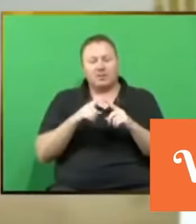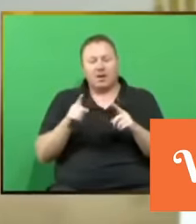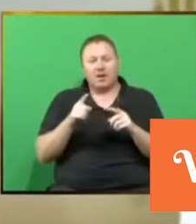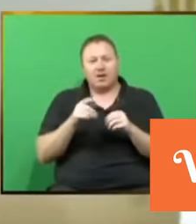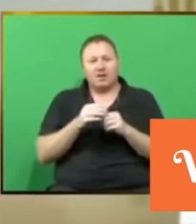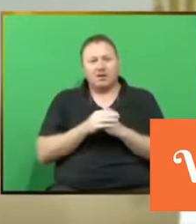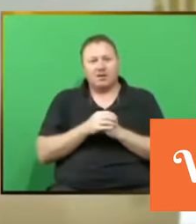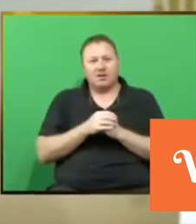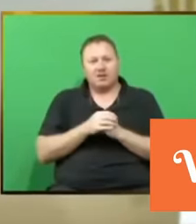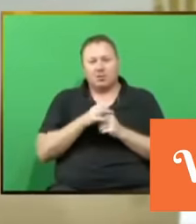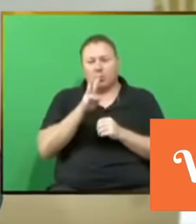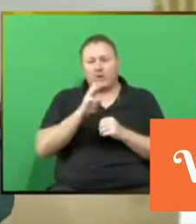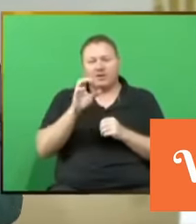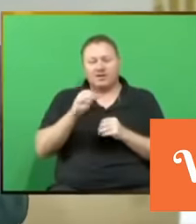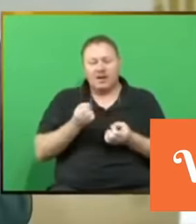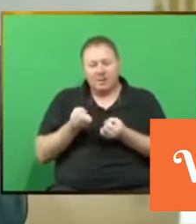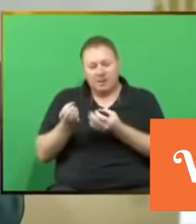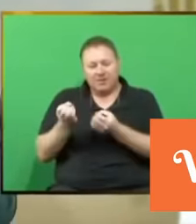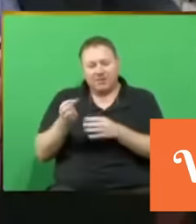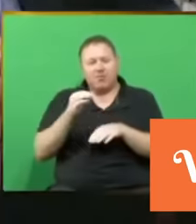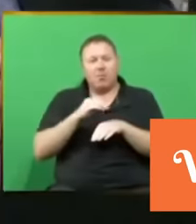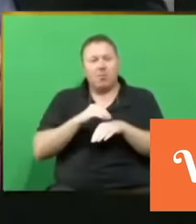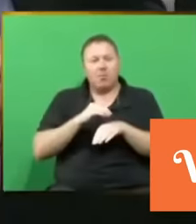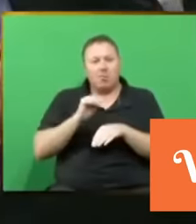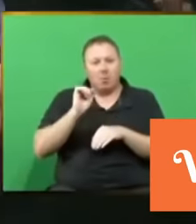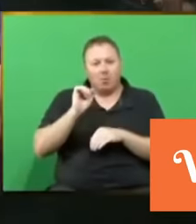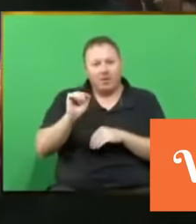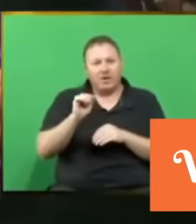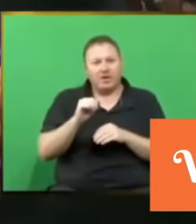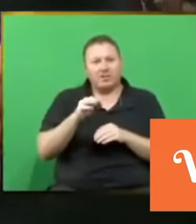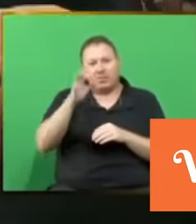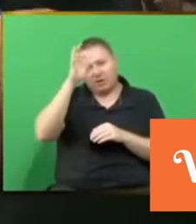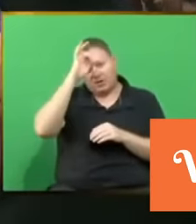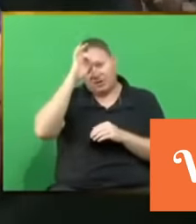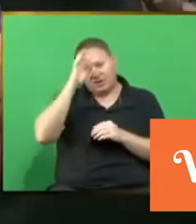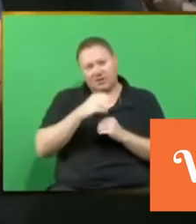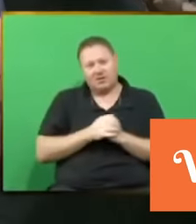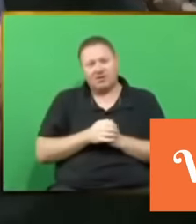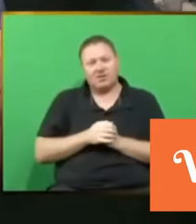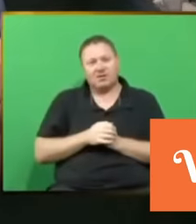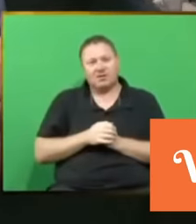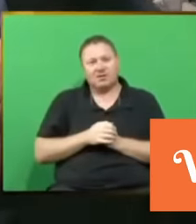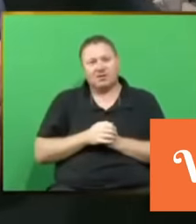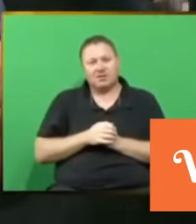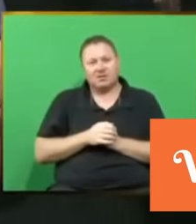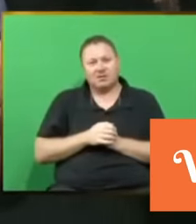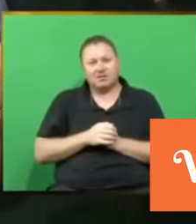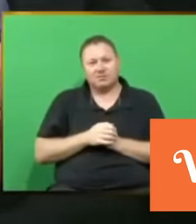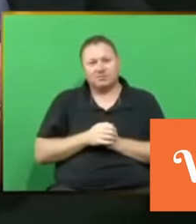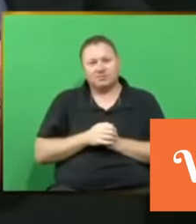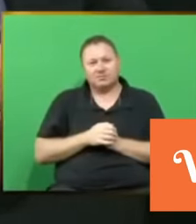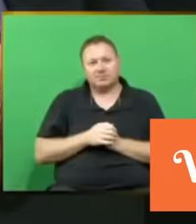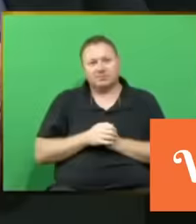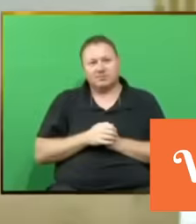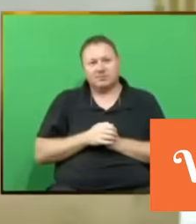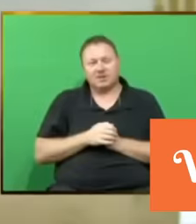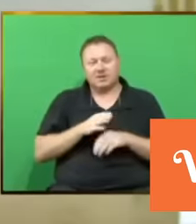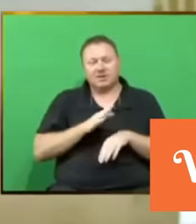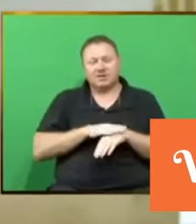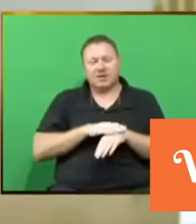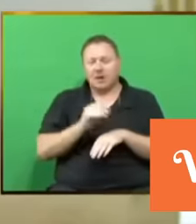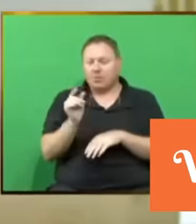to their police force that they have implemented just to violate the rights of others. But the time is